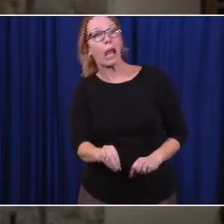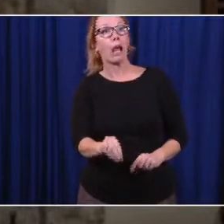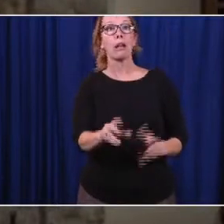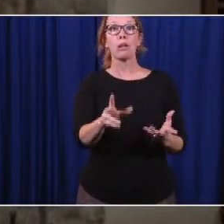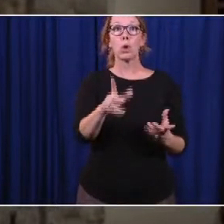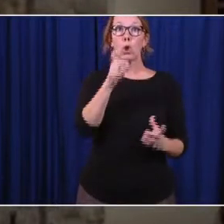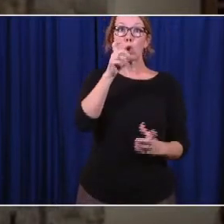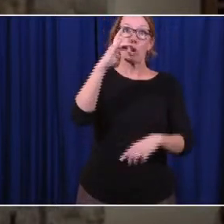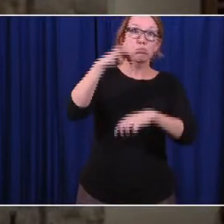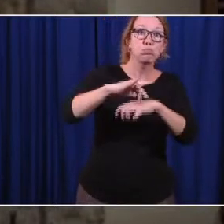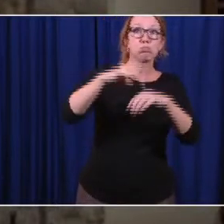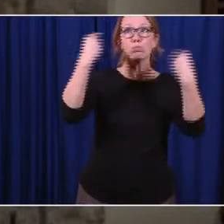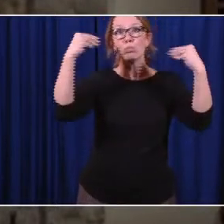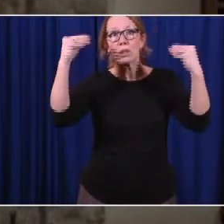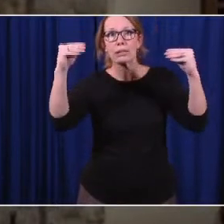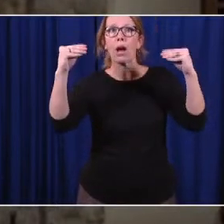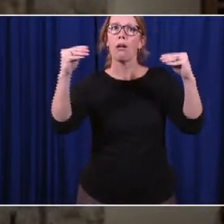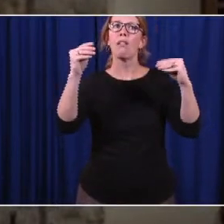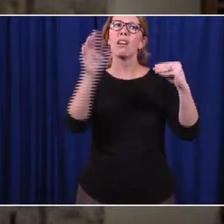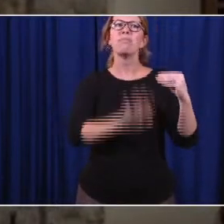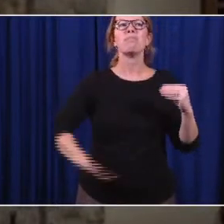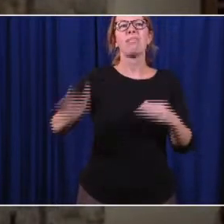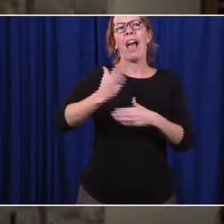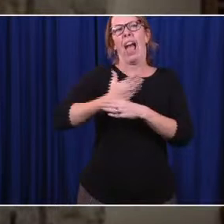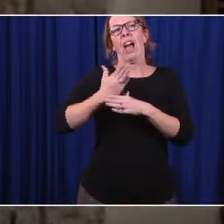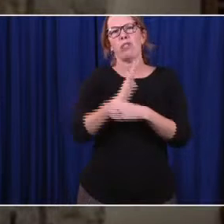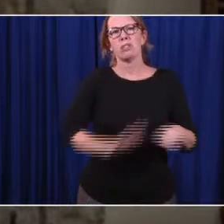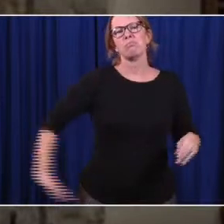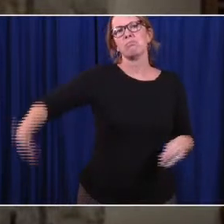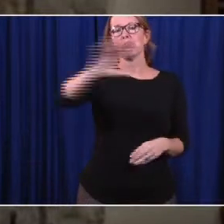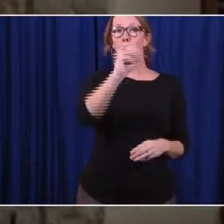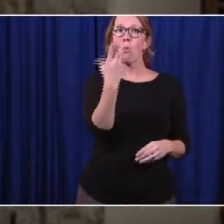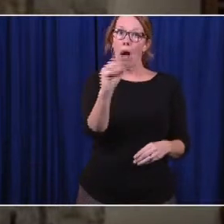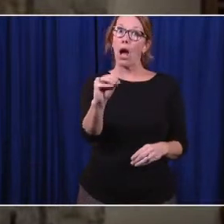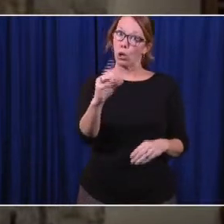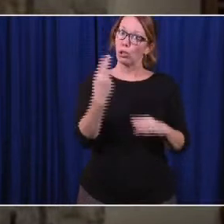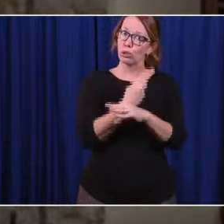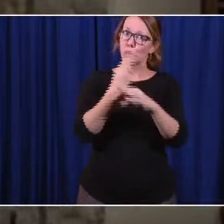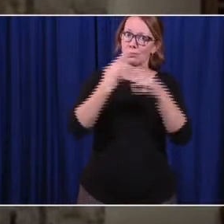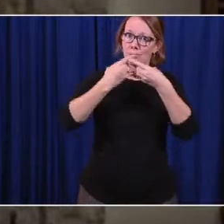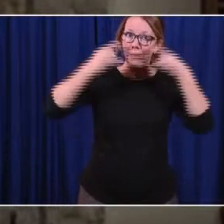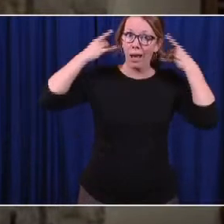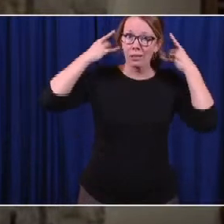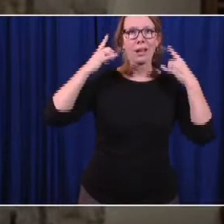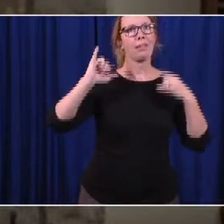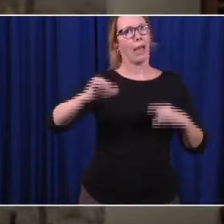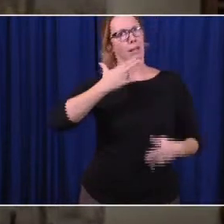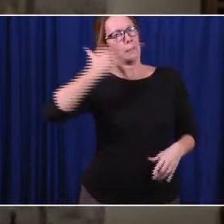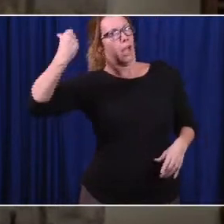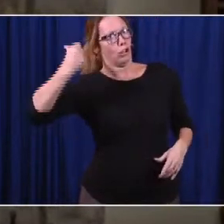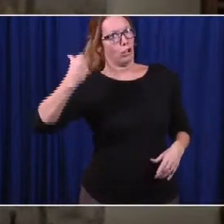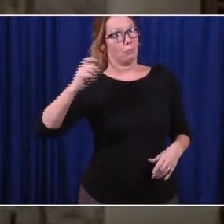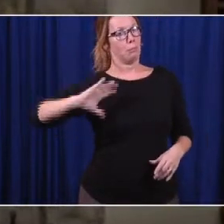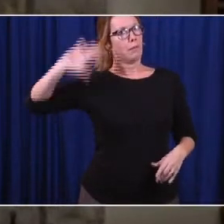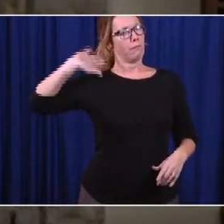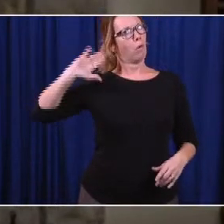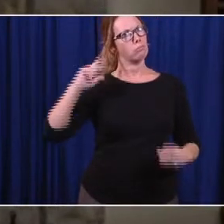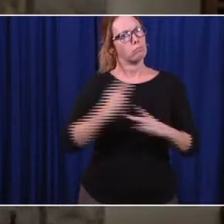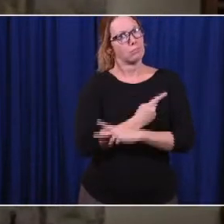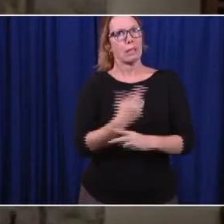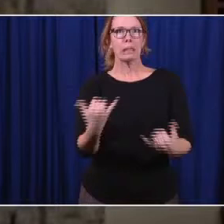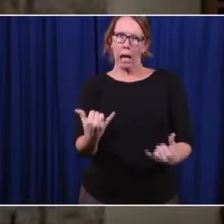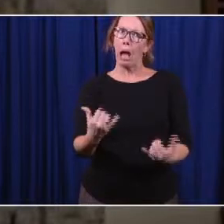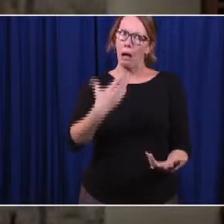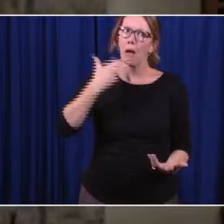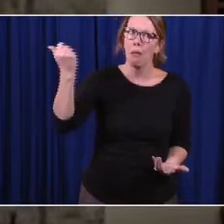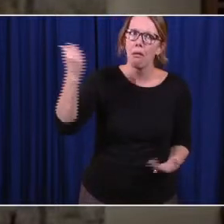establishments, on an average, throughout Ohio, were wearing masks. That's very good, and it's much higher than we had it before. So if